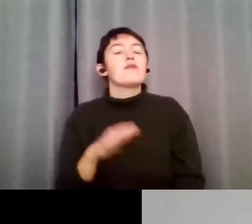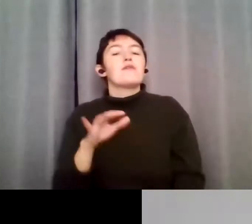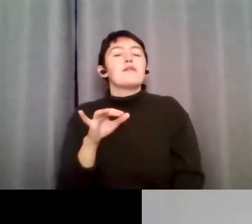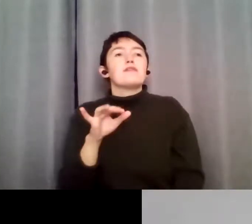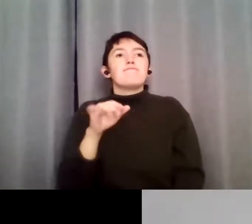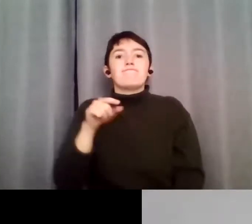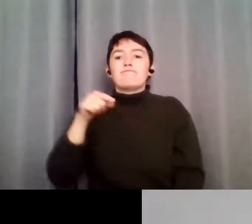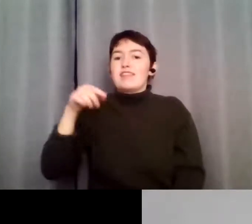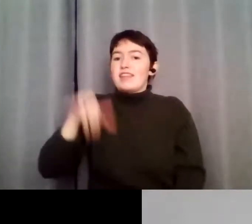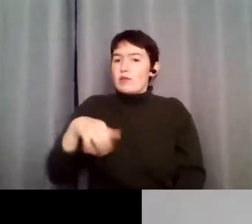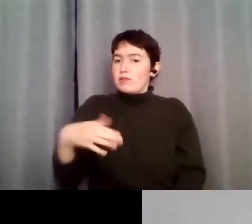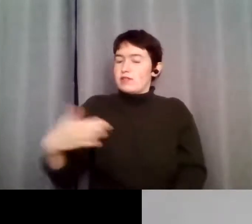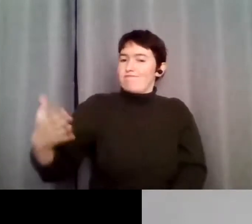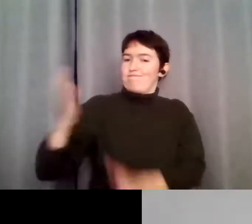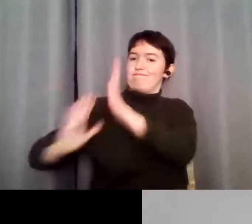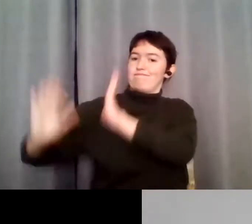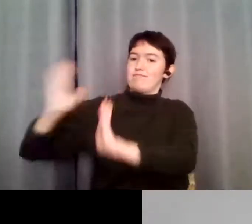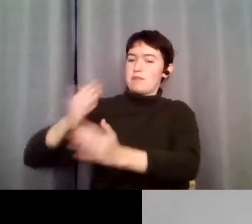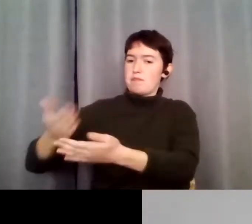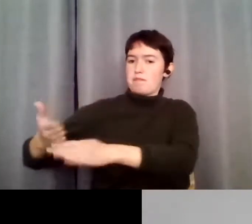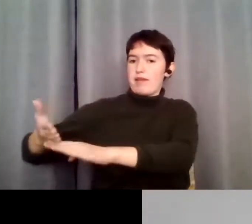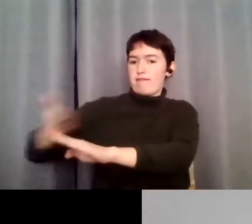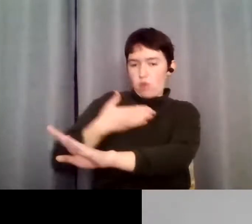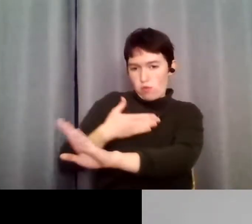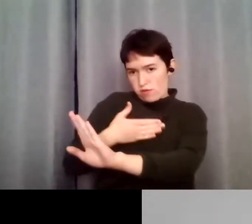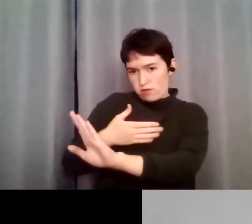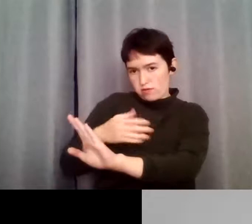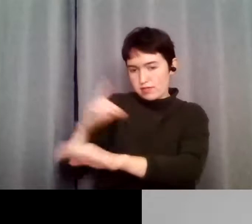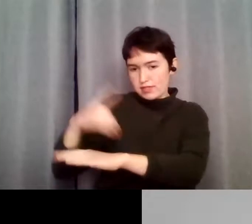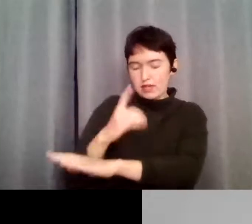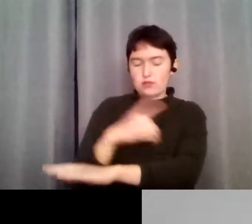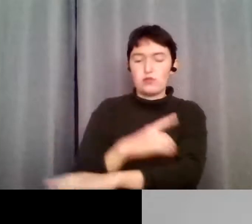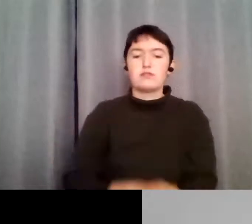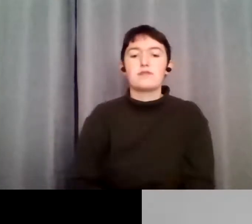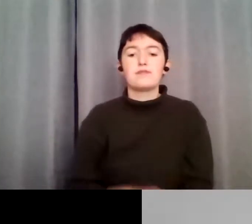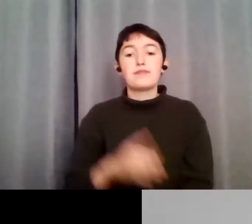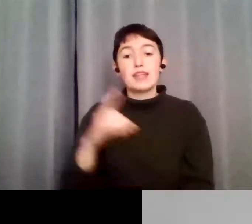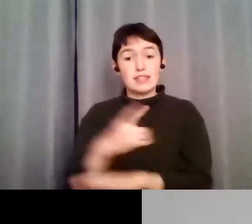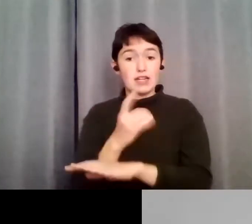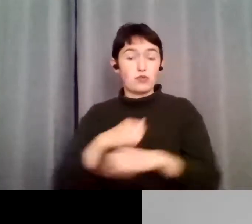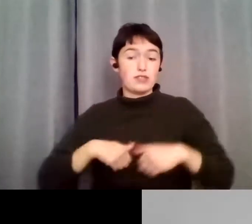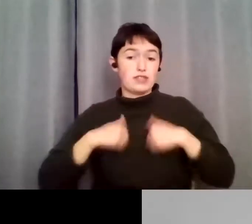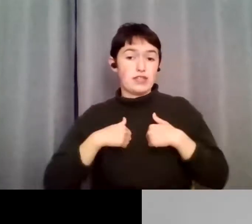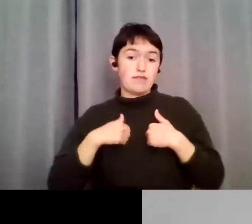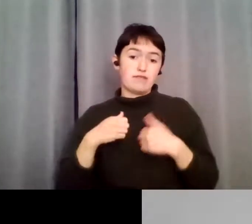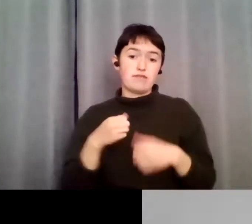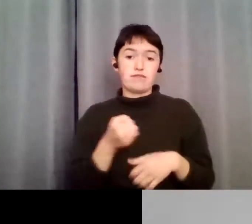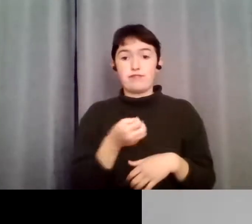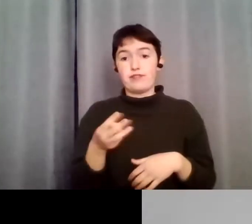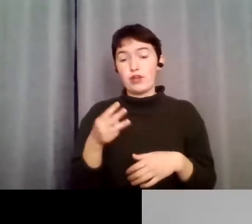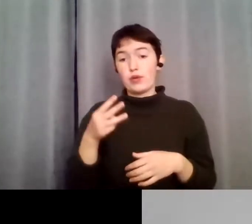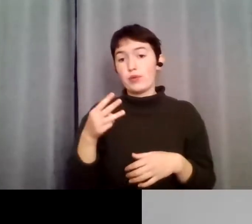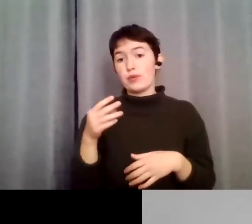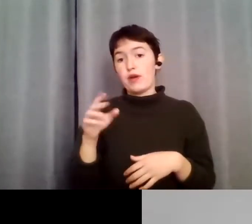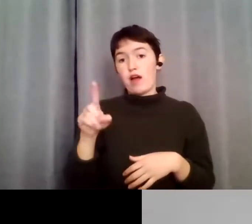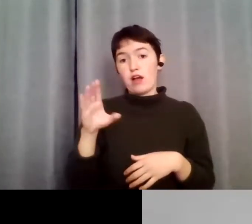the dinosaurs lived until a few 100 million years ago. The moon forming collision, now that happened, we